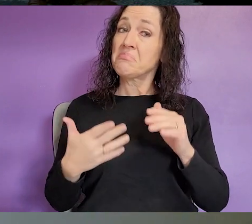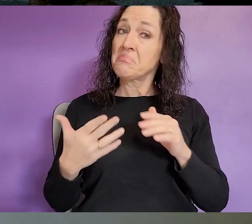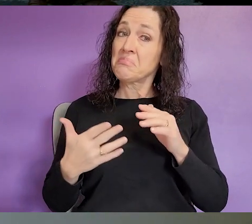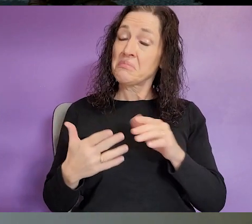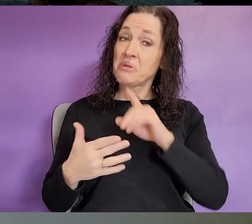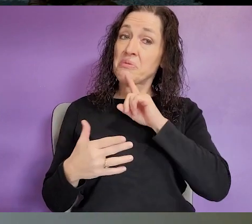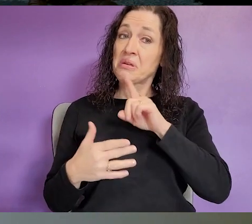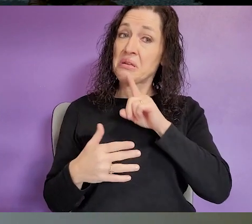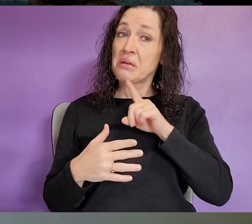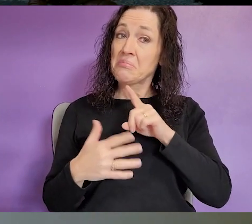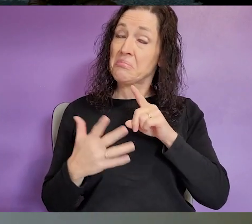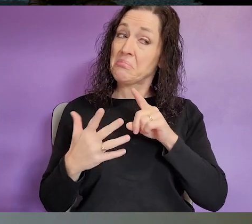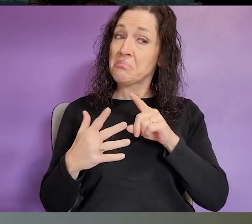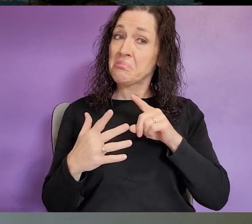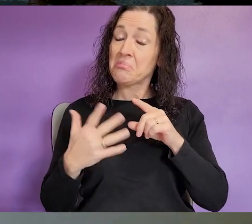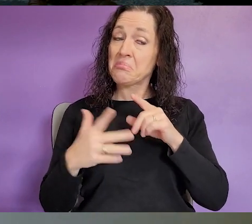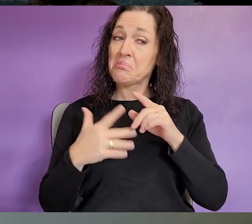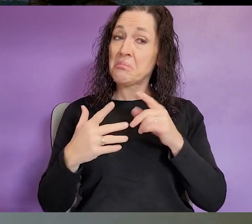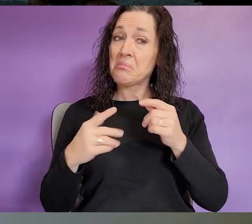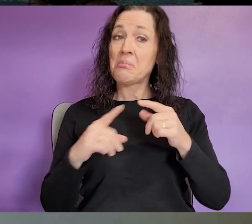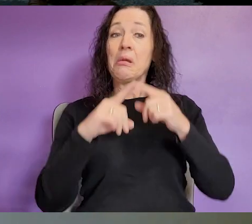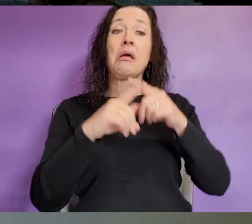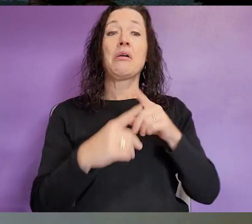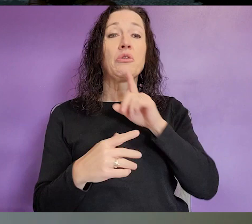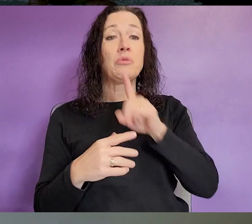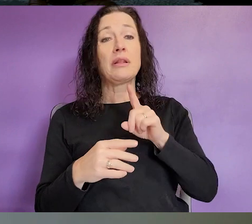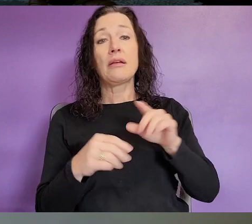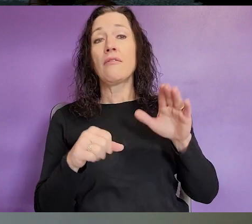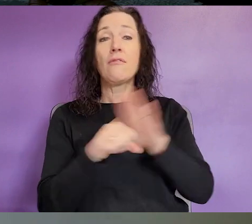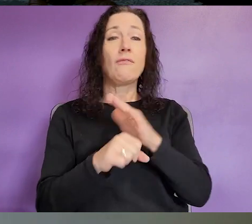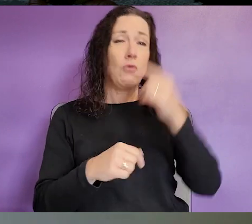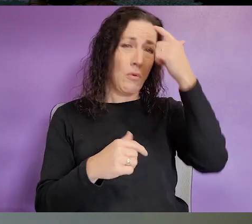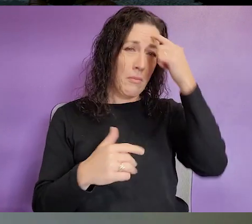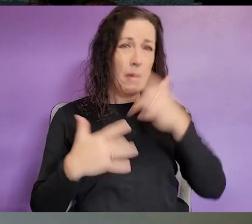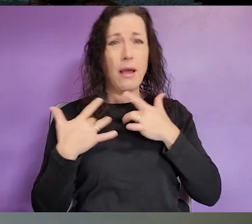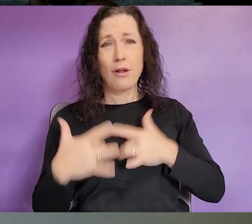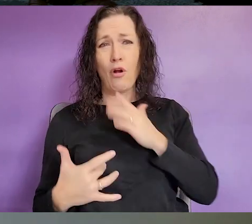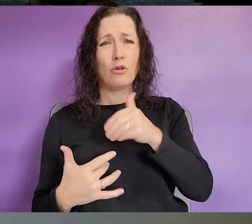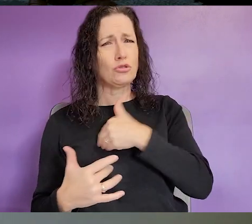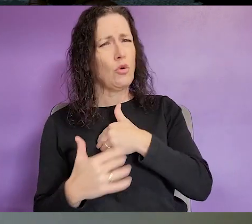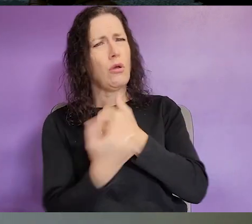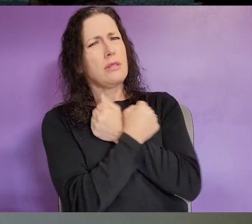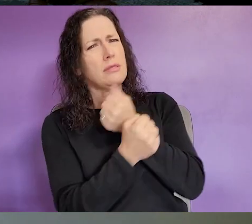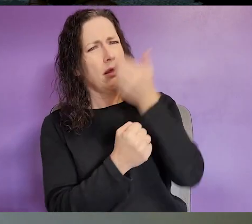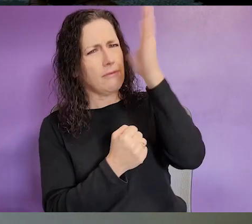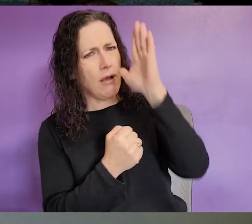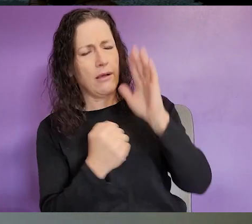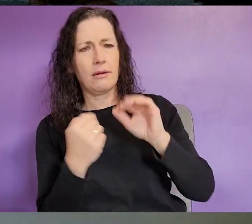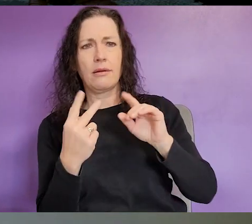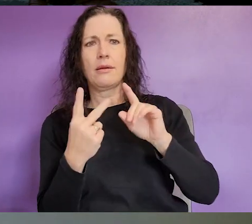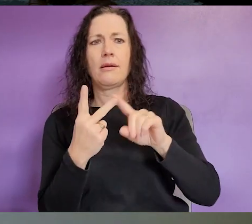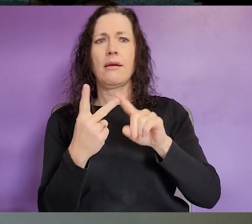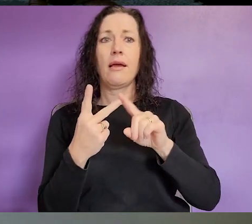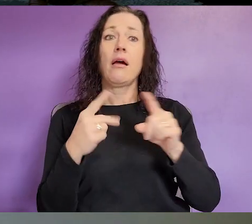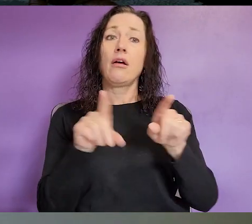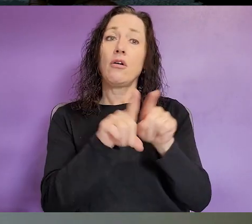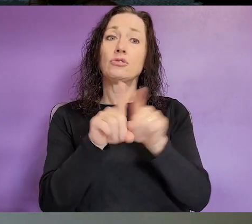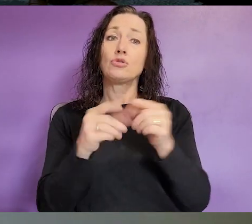bit. To love God with all your mind, all your heart, and all your spirit, all, and love your neighbor.